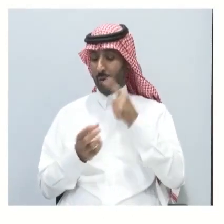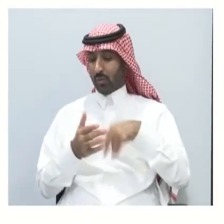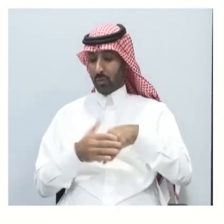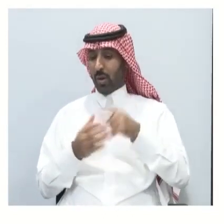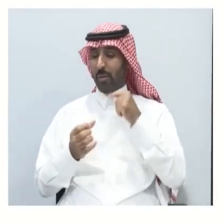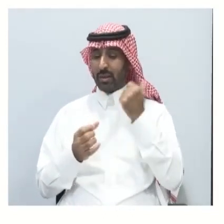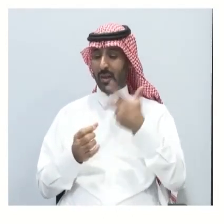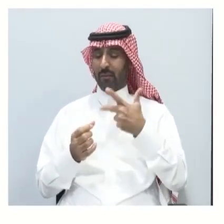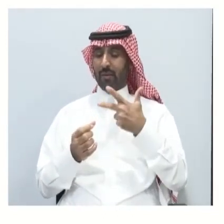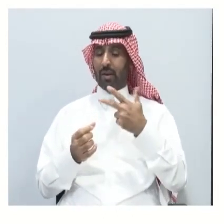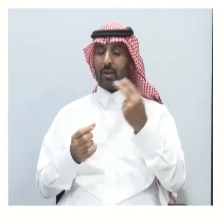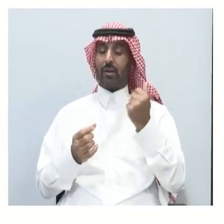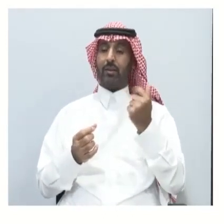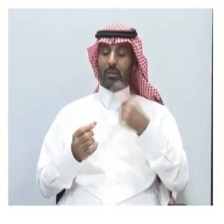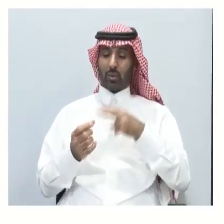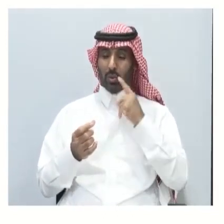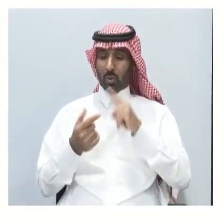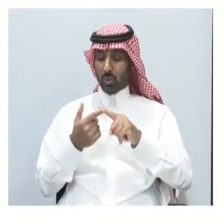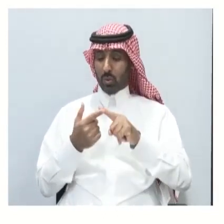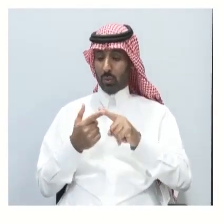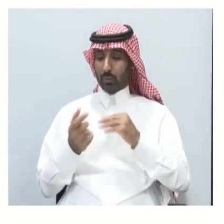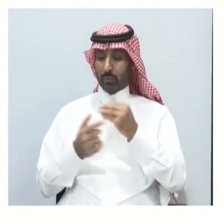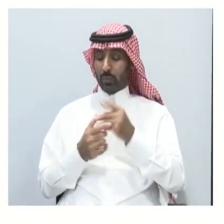scored 72 goals in